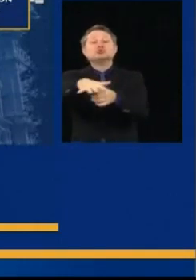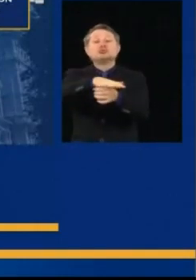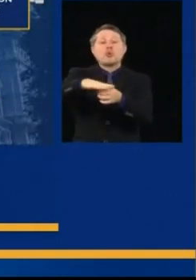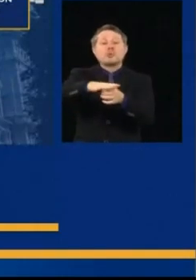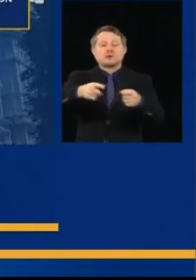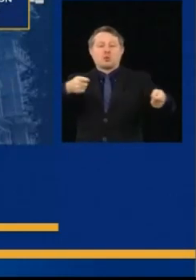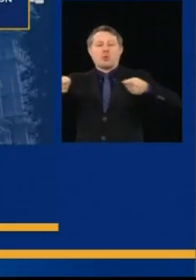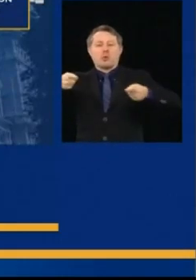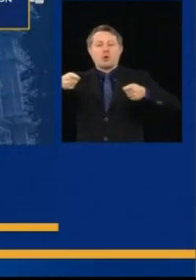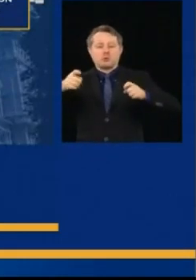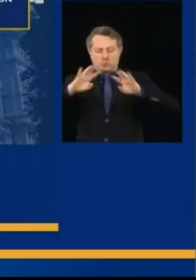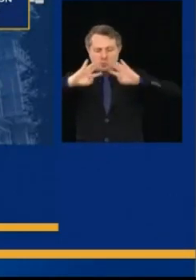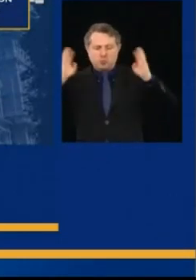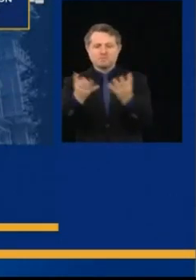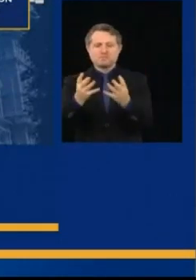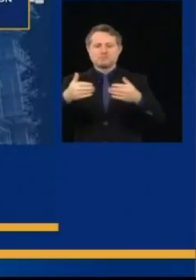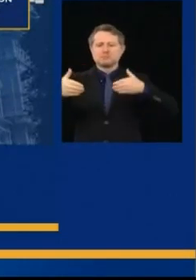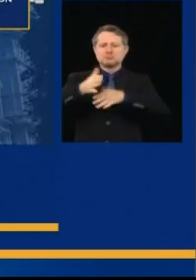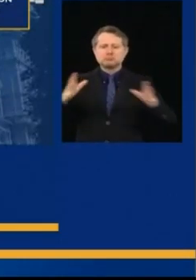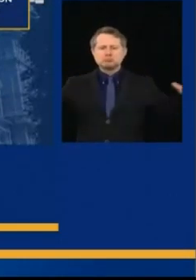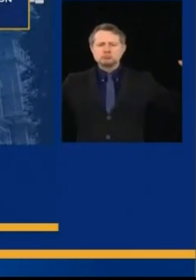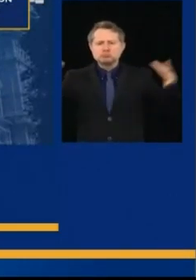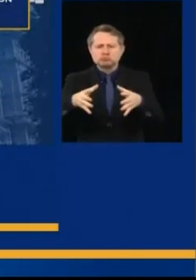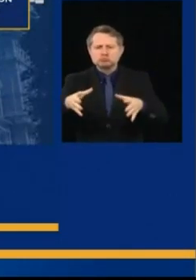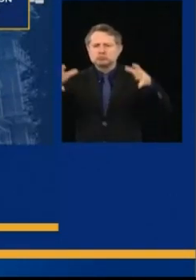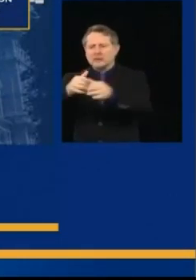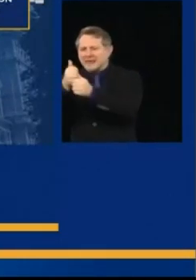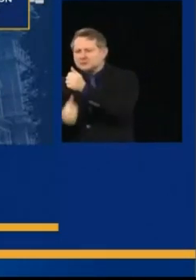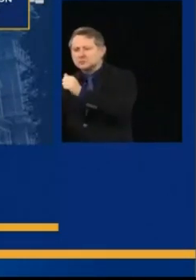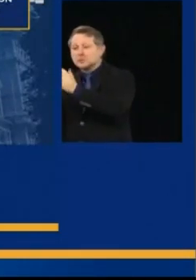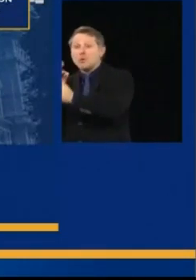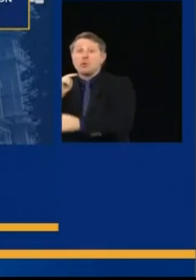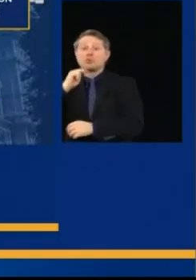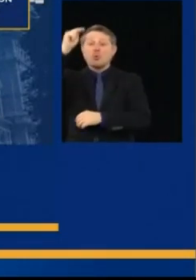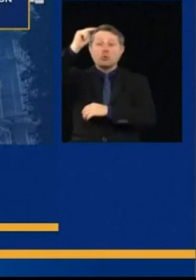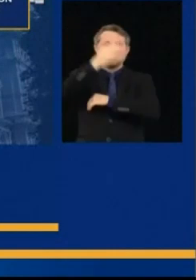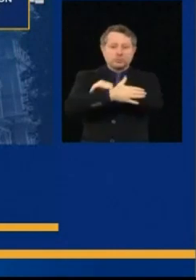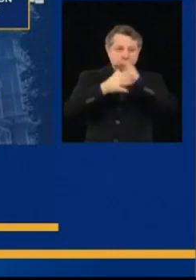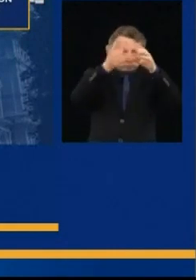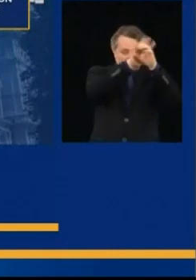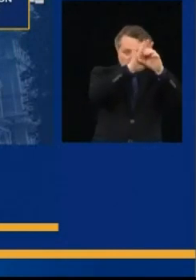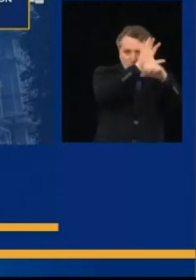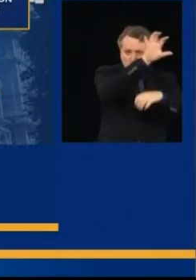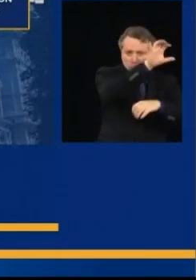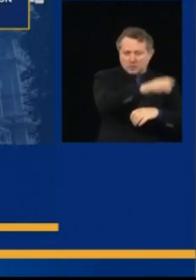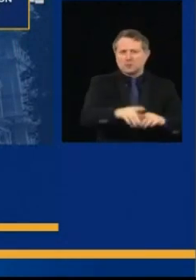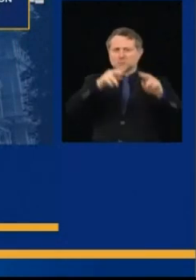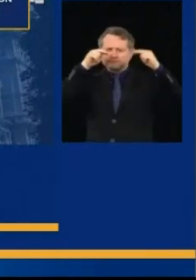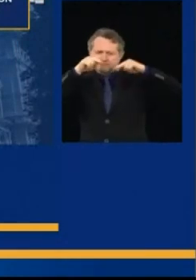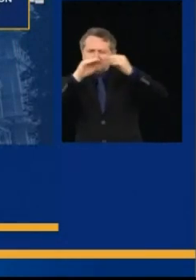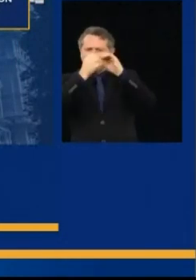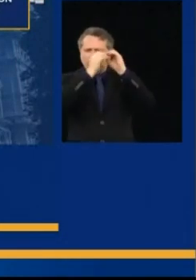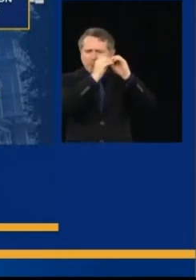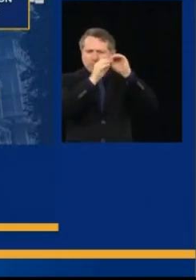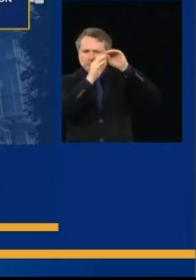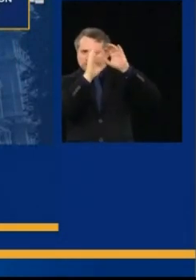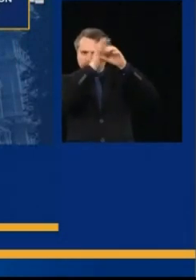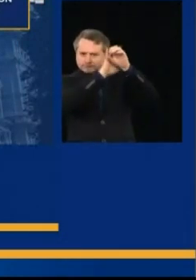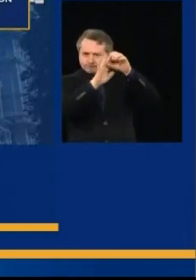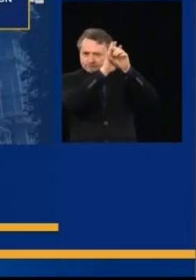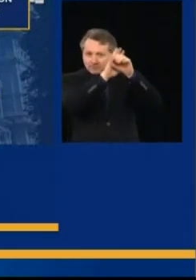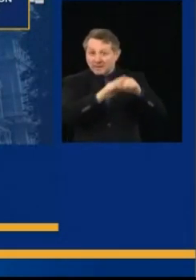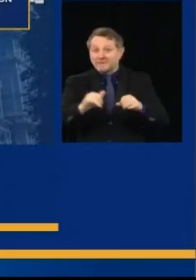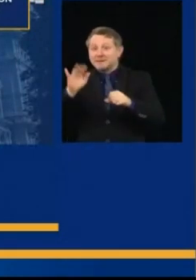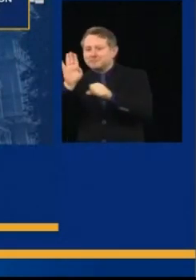every region in the state. Watch those numbers every day. Make sure those businesses are complying. Make